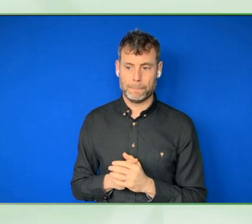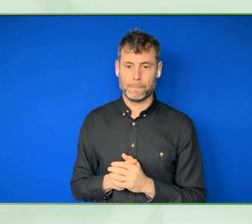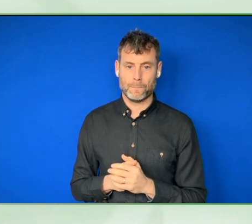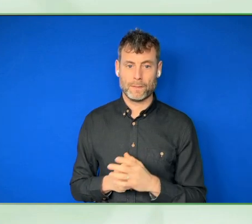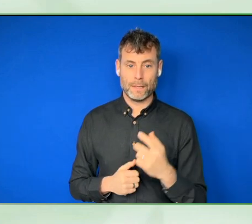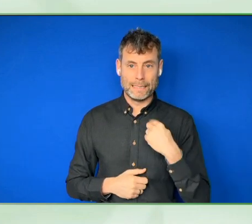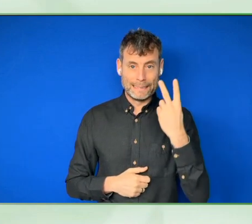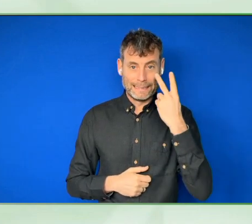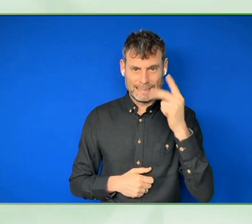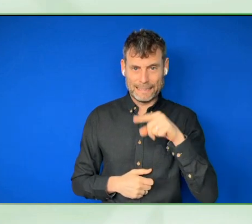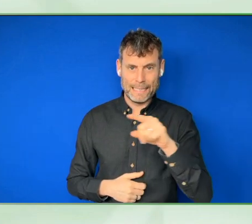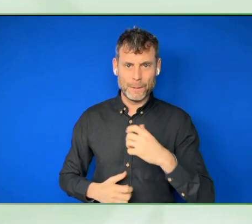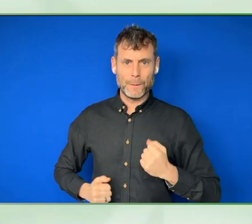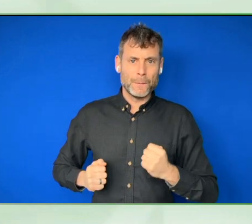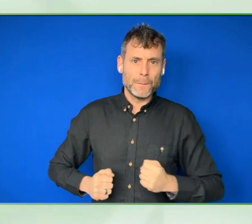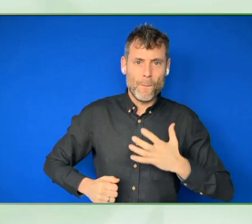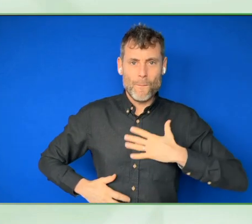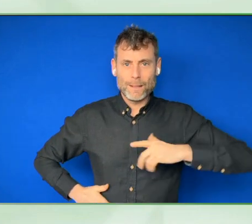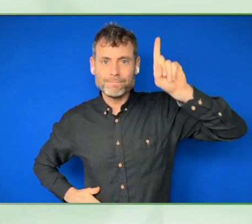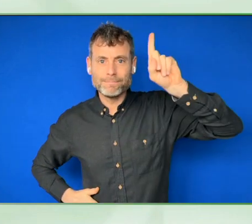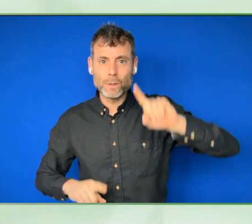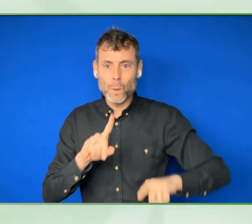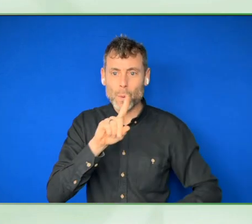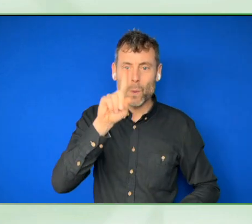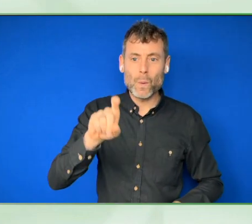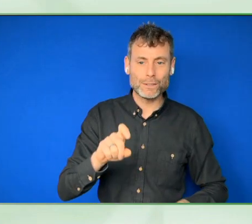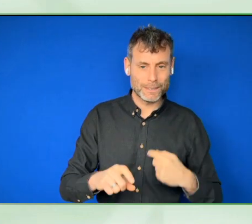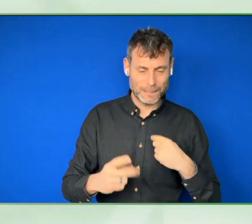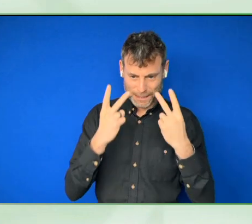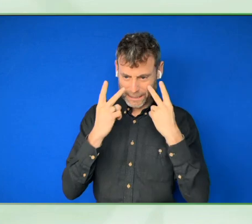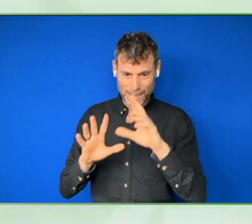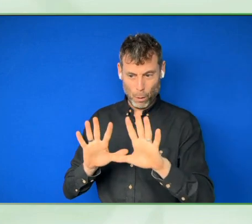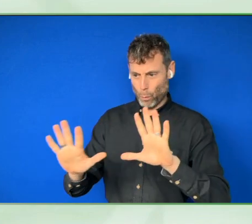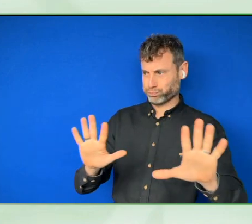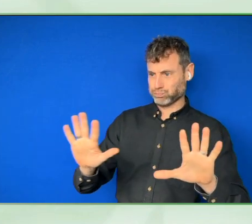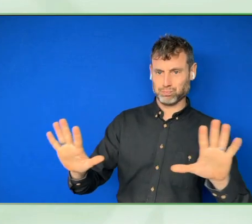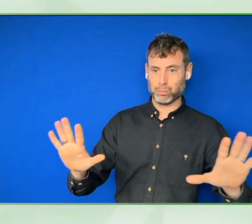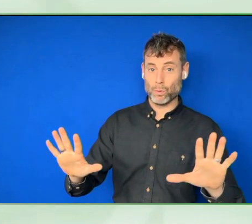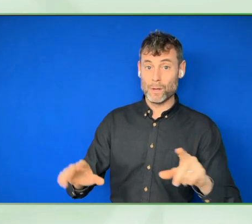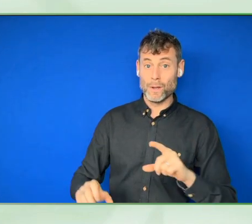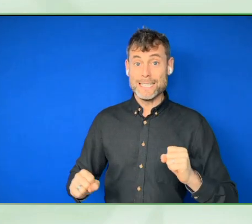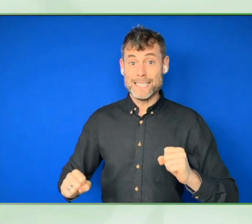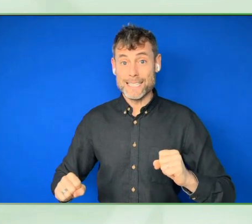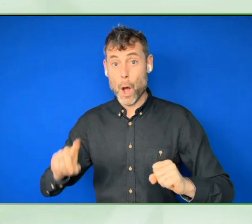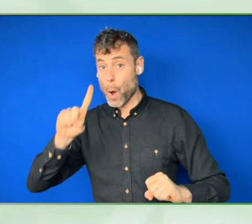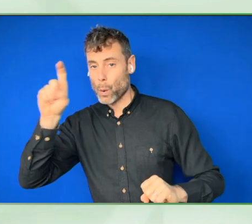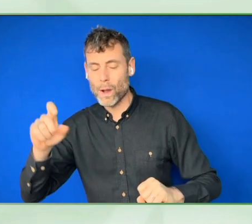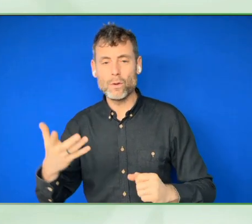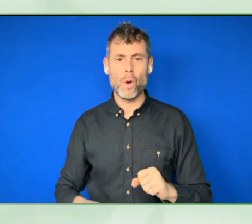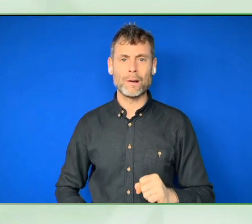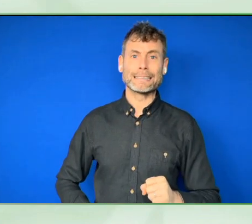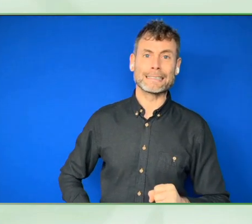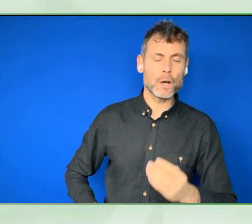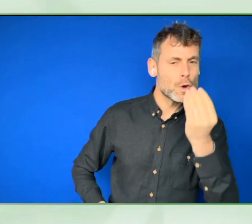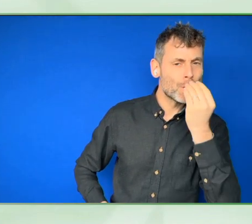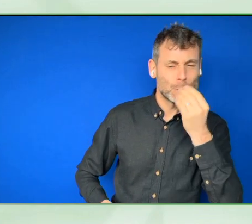bursting? Bursting with excitement, bursting for some food, bursting with questions. We're nearly